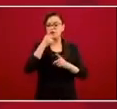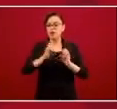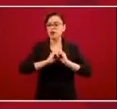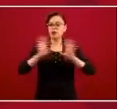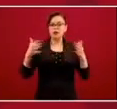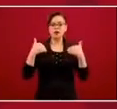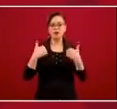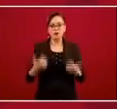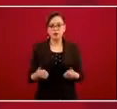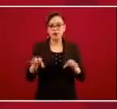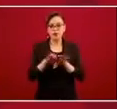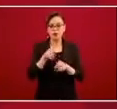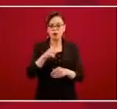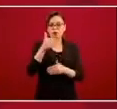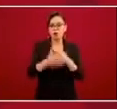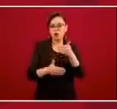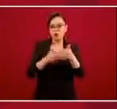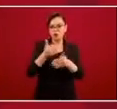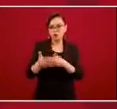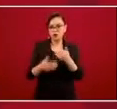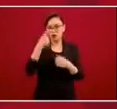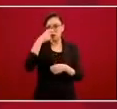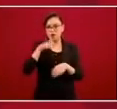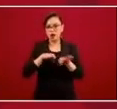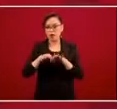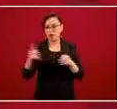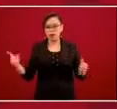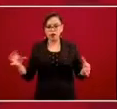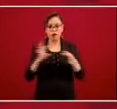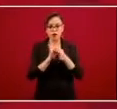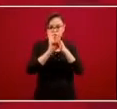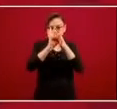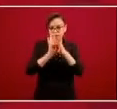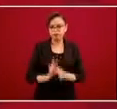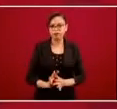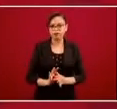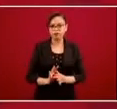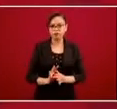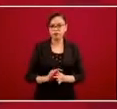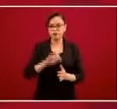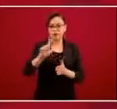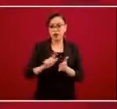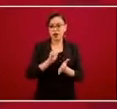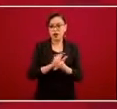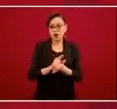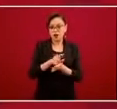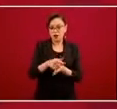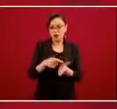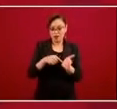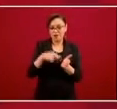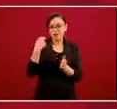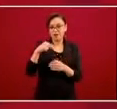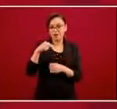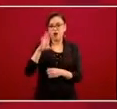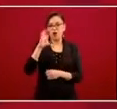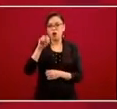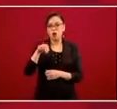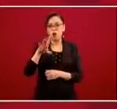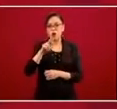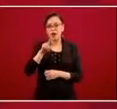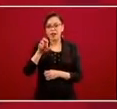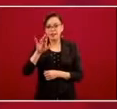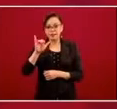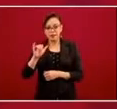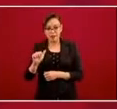are health authorities. The law is very clear when it comes to the process of collaboration and